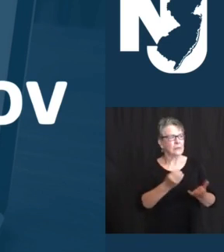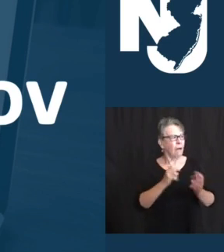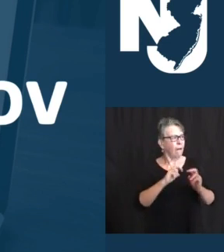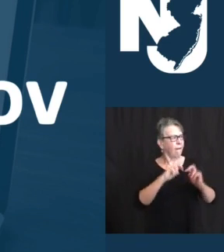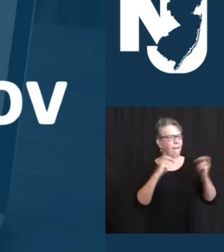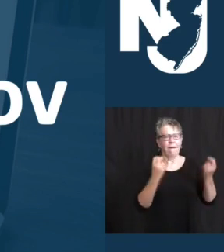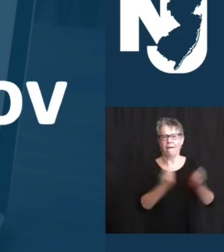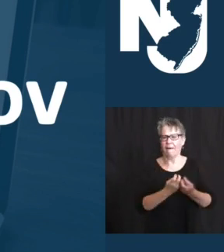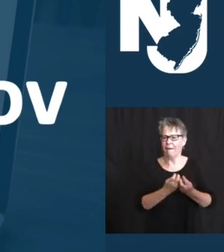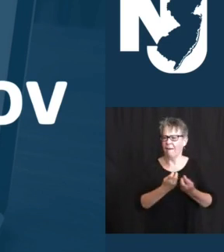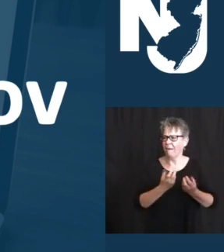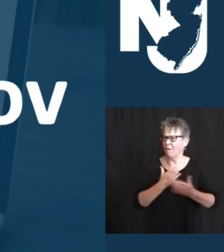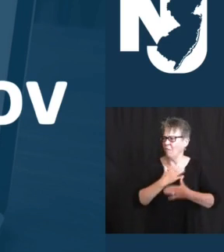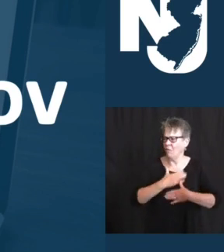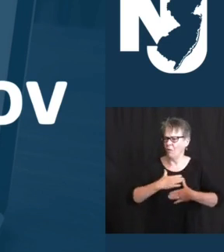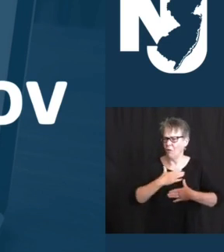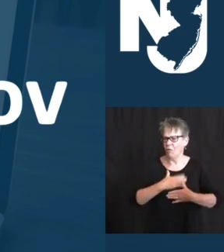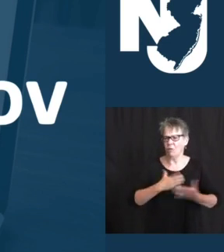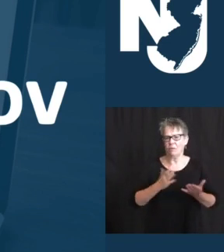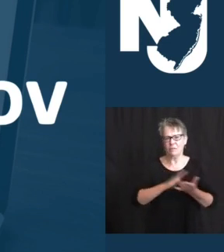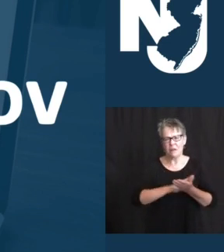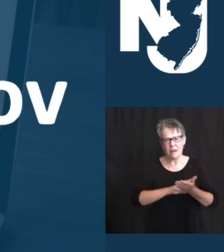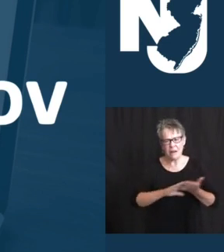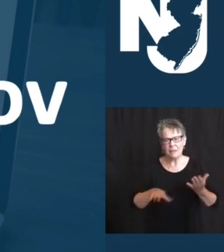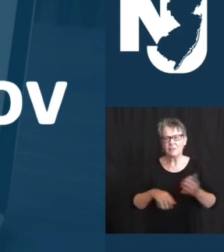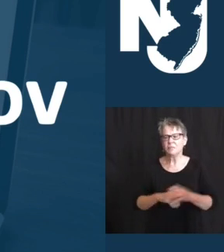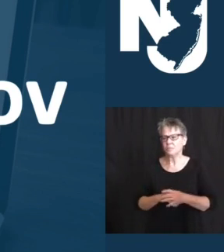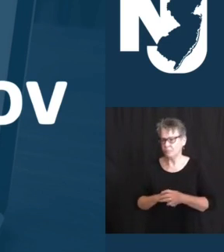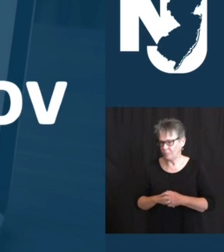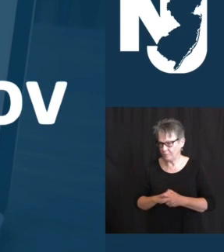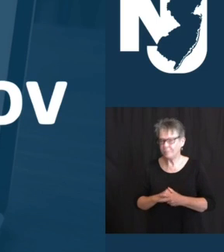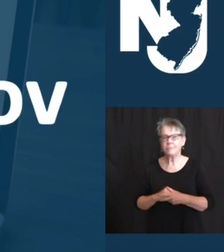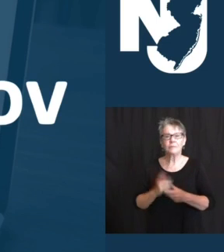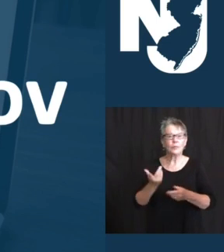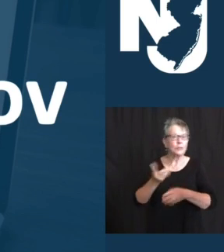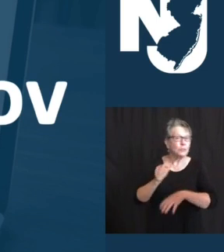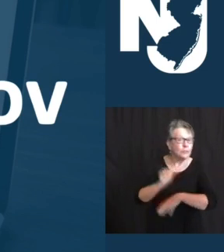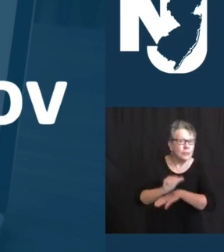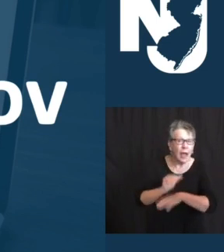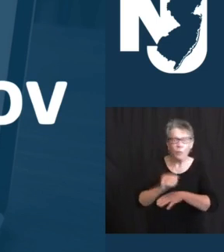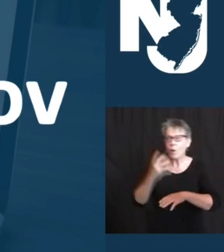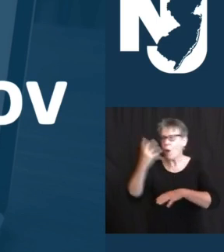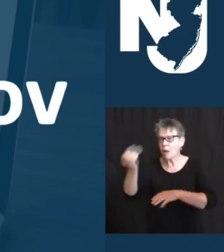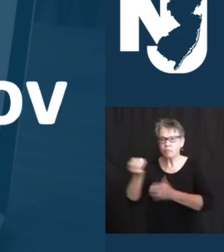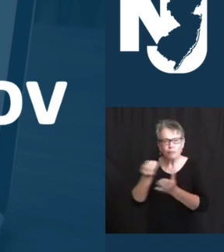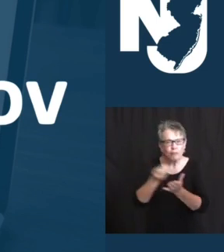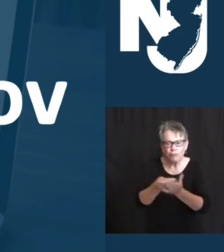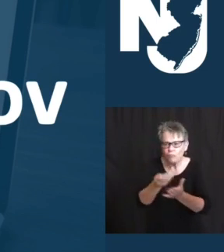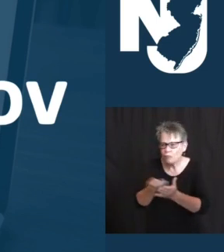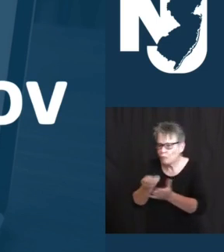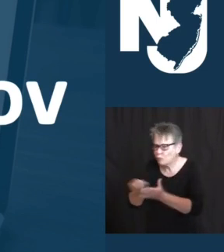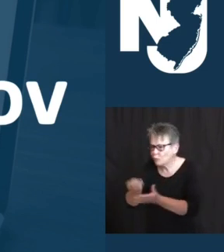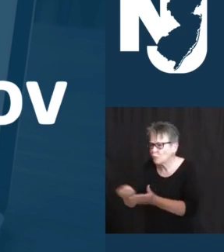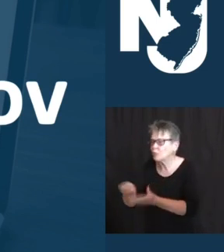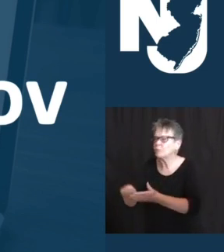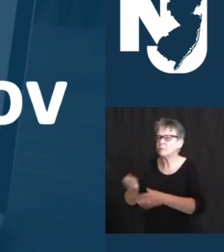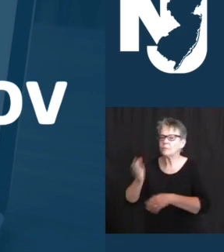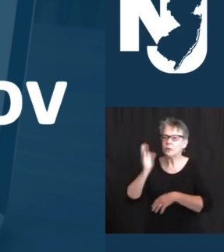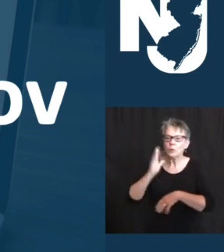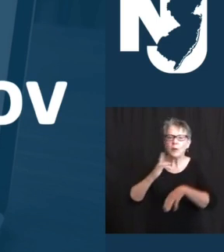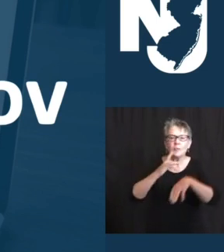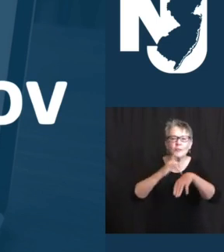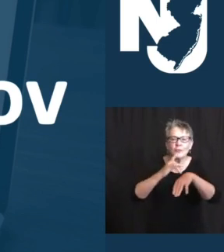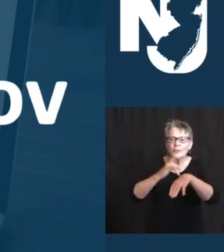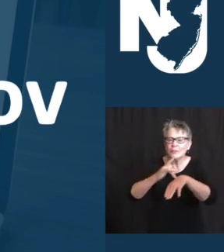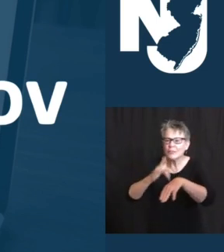and hoping to get out to a couple more restaurants in the next couple of days. So I encourage everybody to get out there, participate responsibly